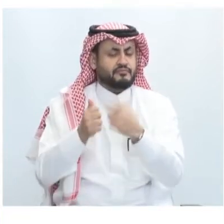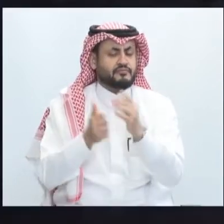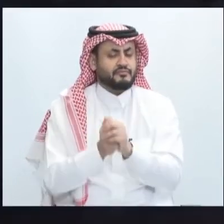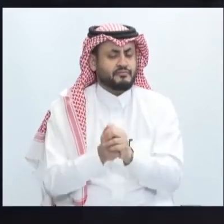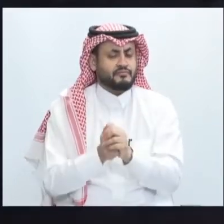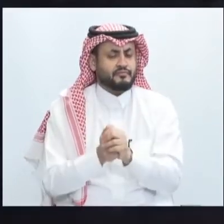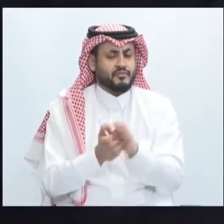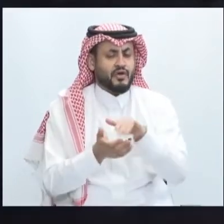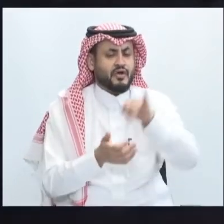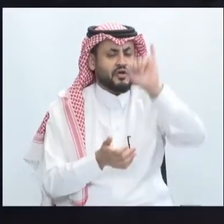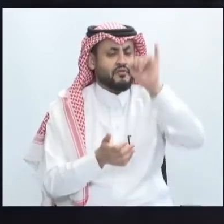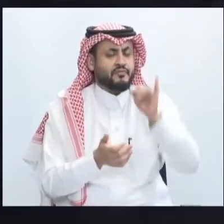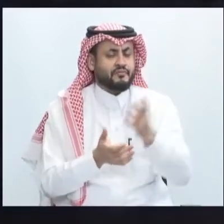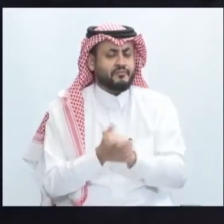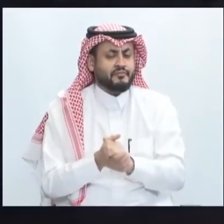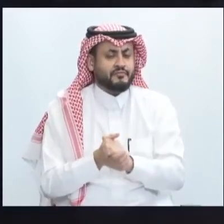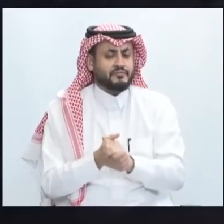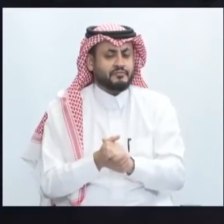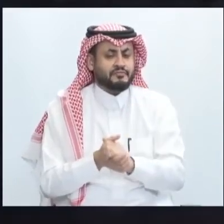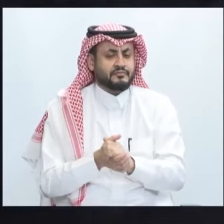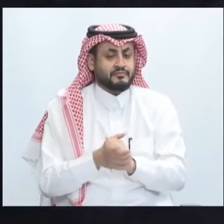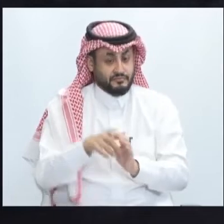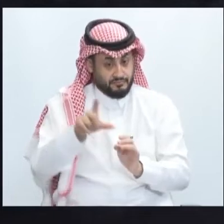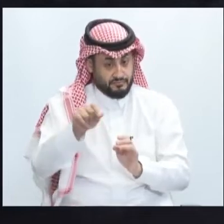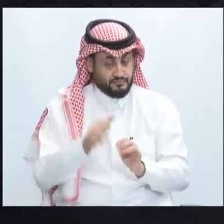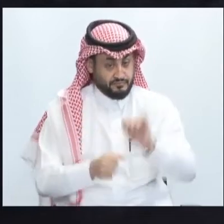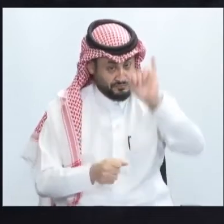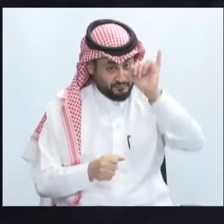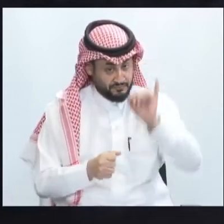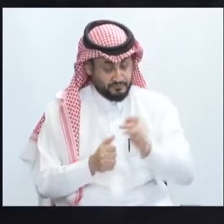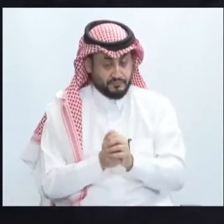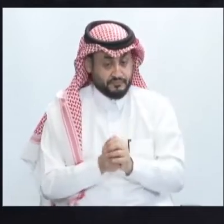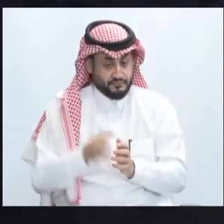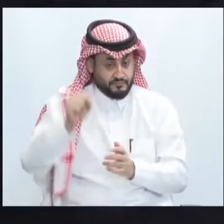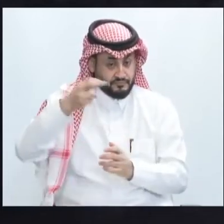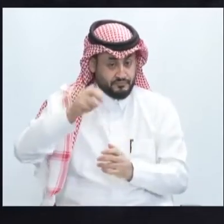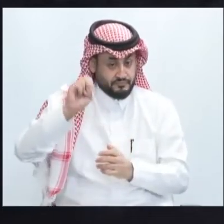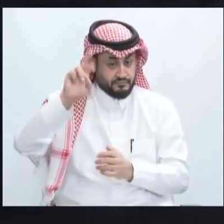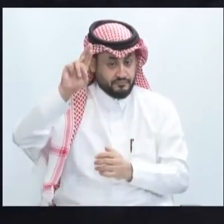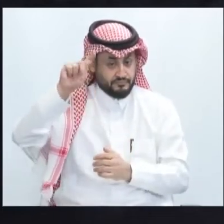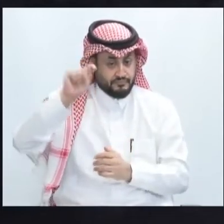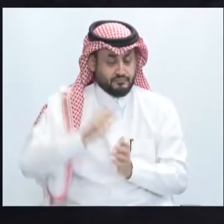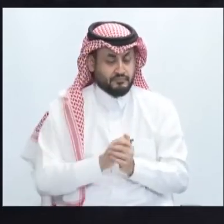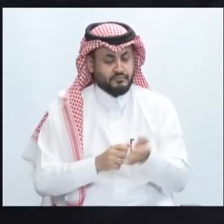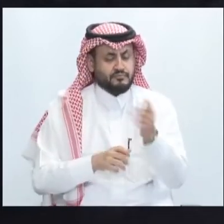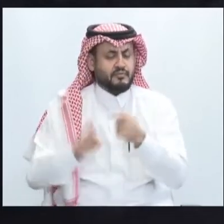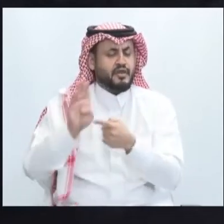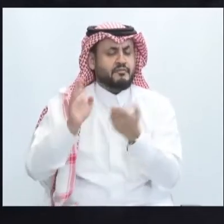it short, tall, or tail? What do you think? A is short, excellent. What about